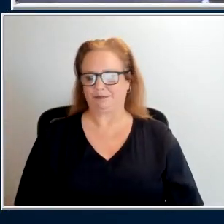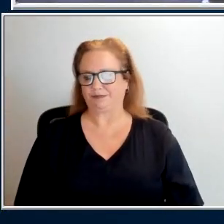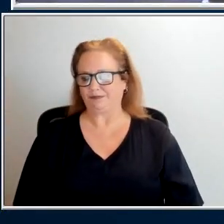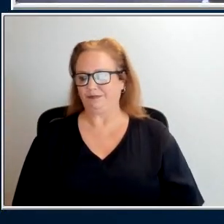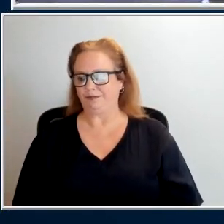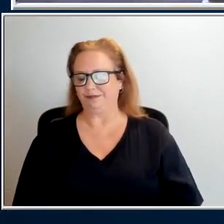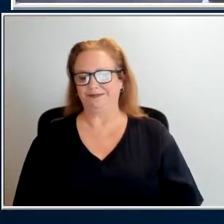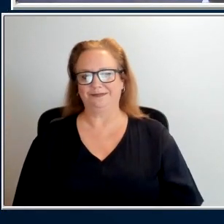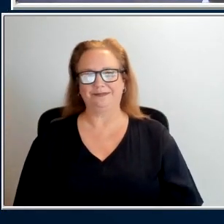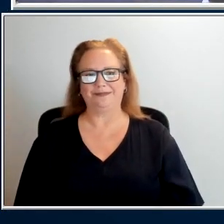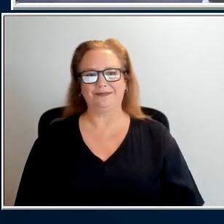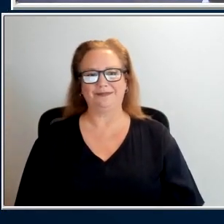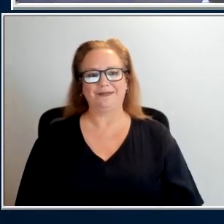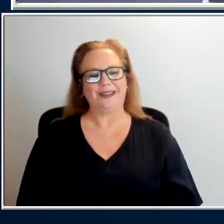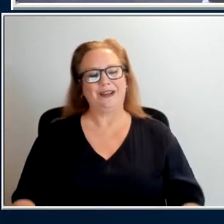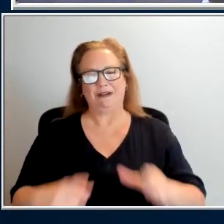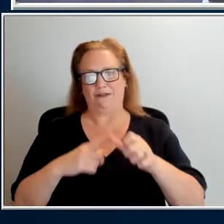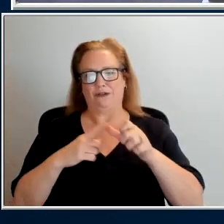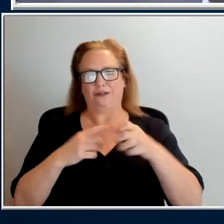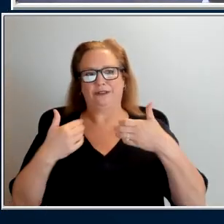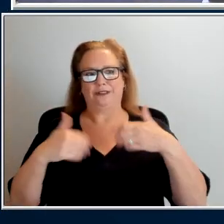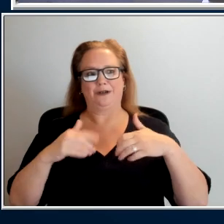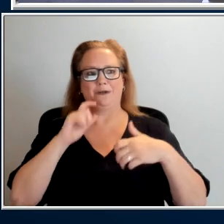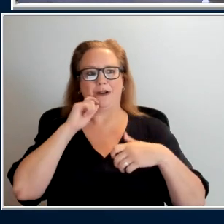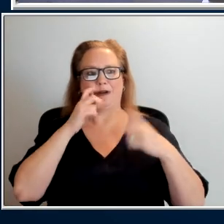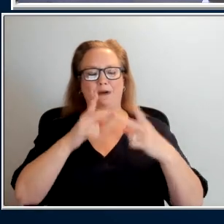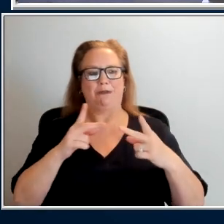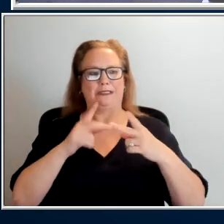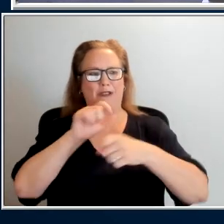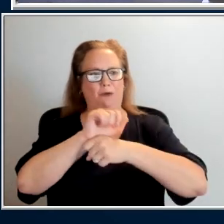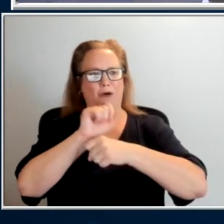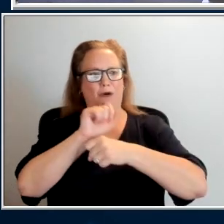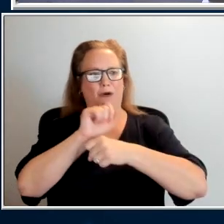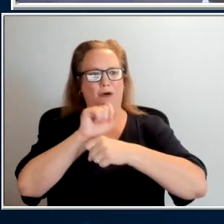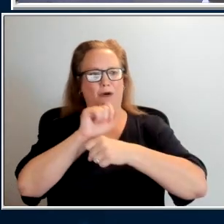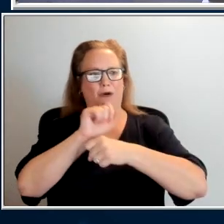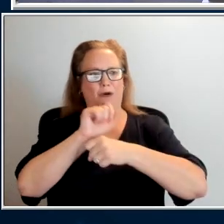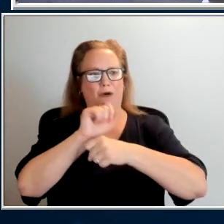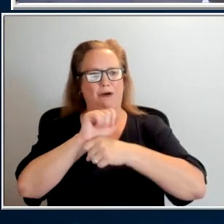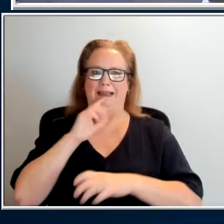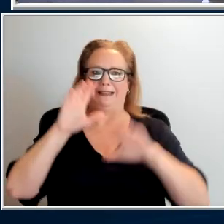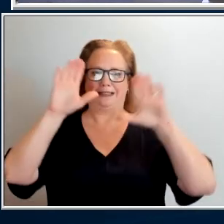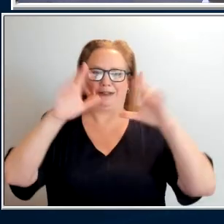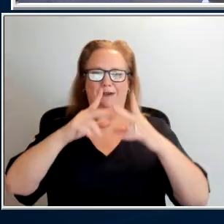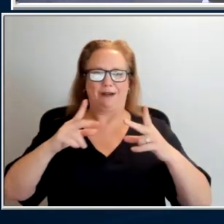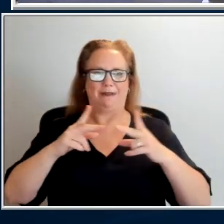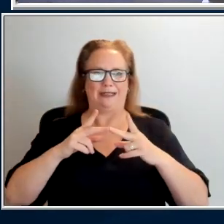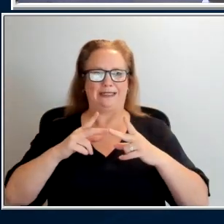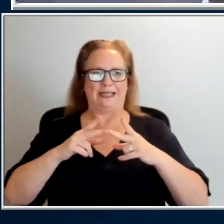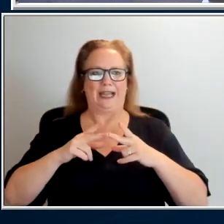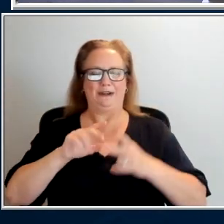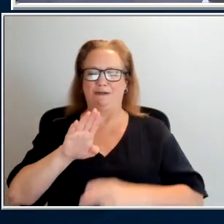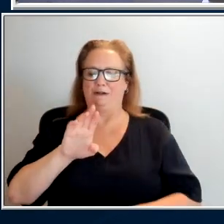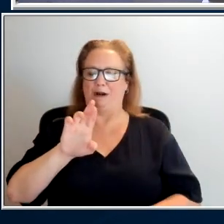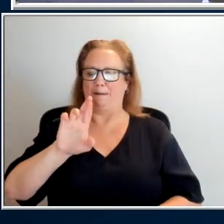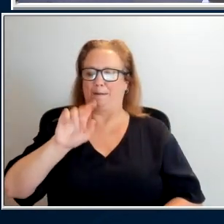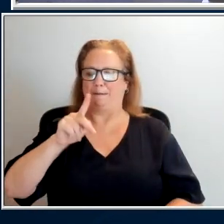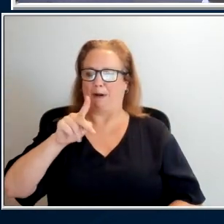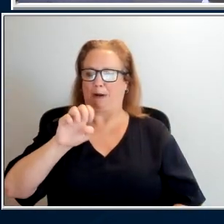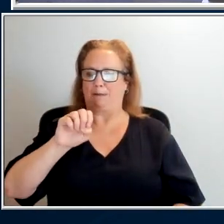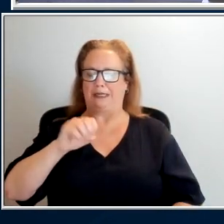All right, so first of all, what a cool place to work out. I'm just going to say, and you were doing burpees. Burpees are